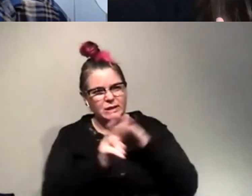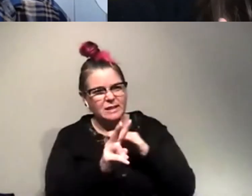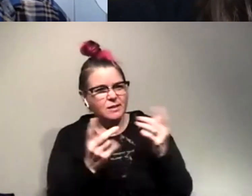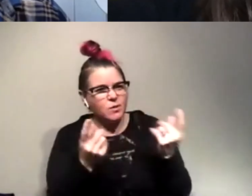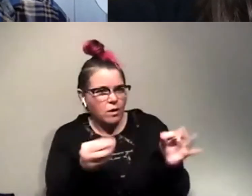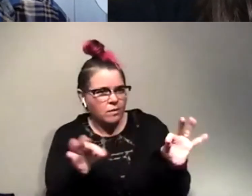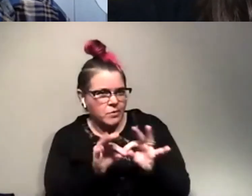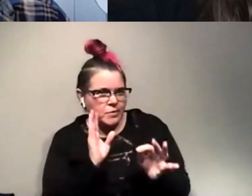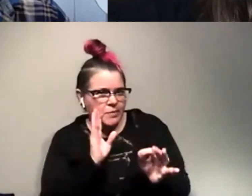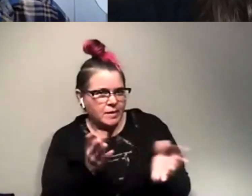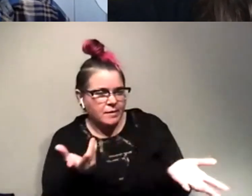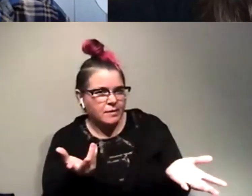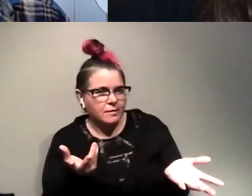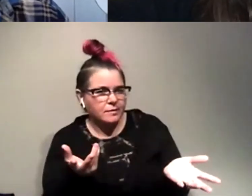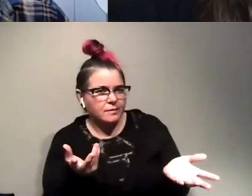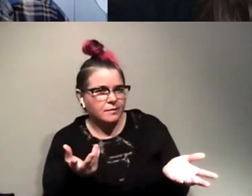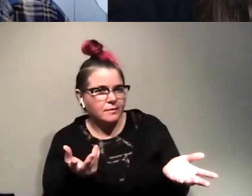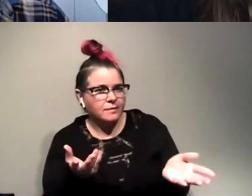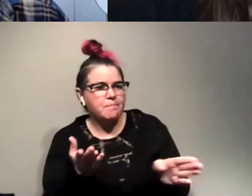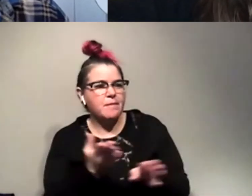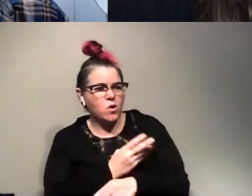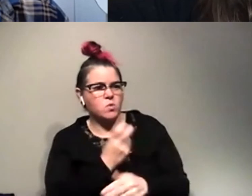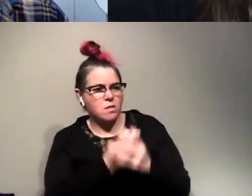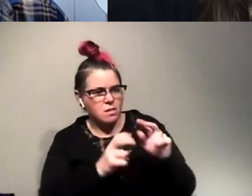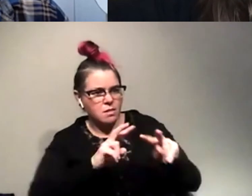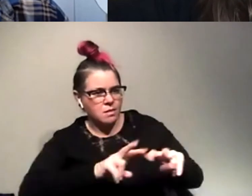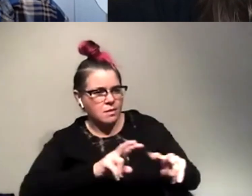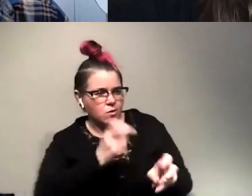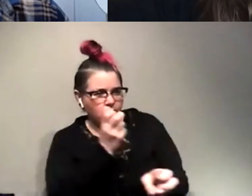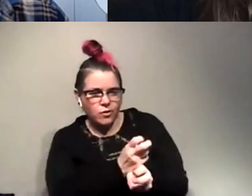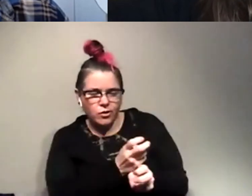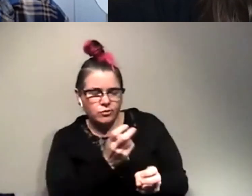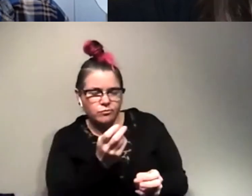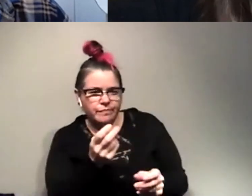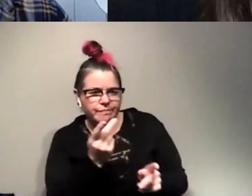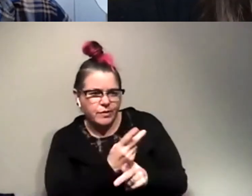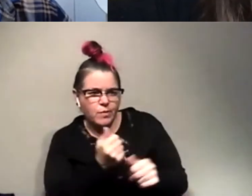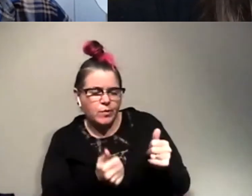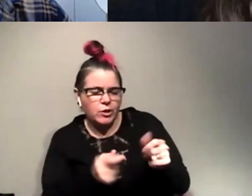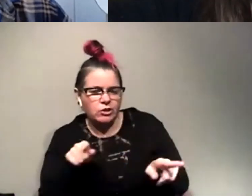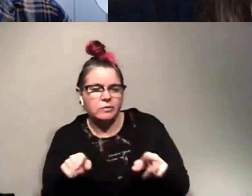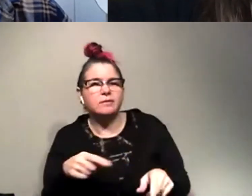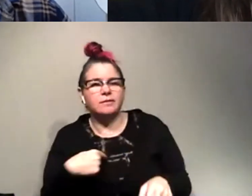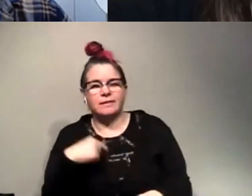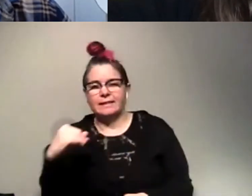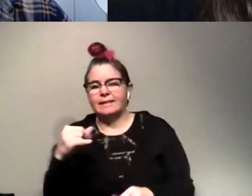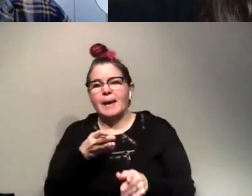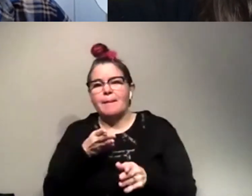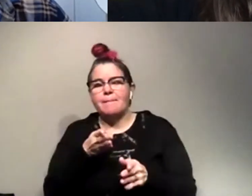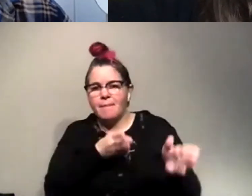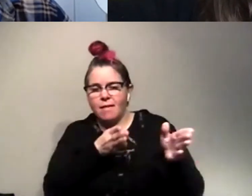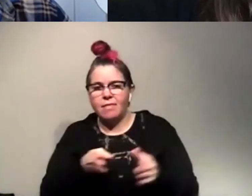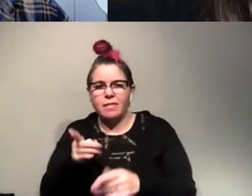important before you really dig in. And so, I've had a similar path of just like, well,